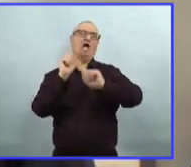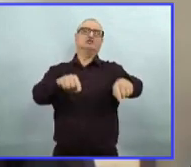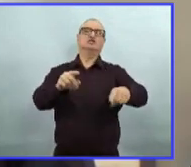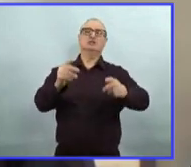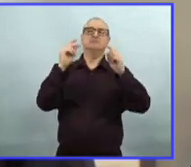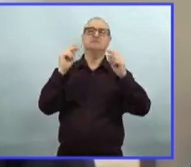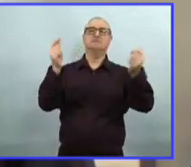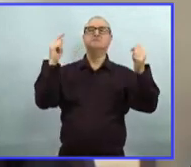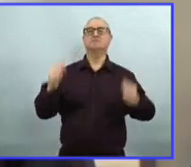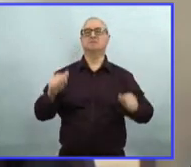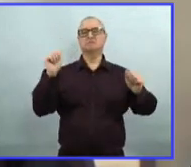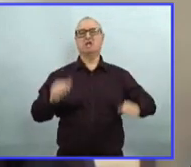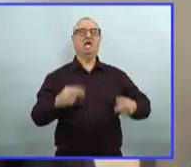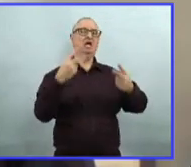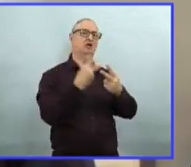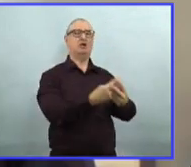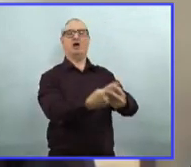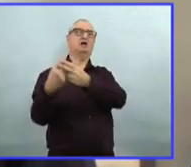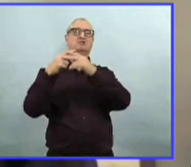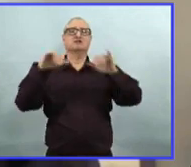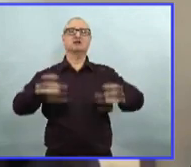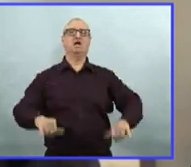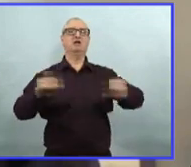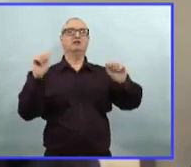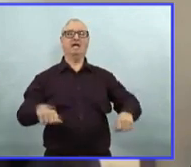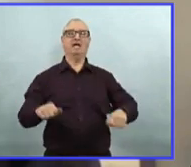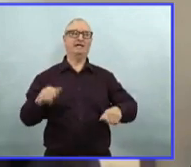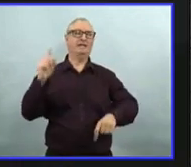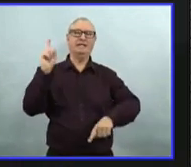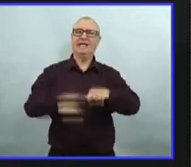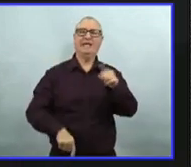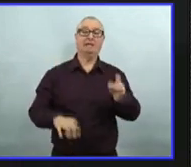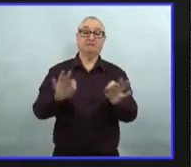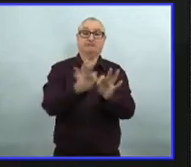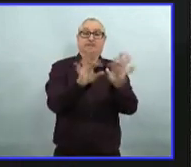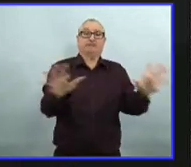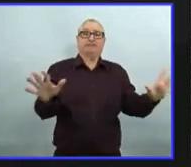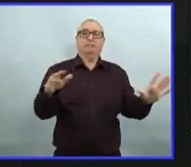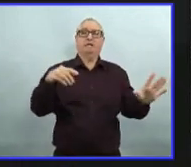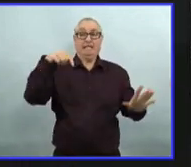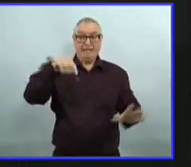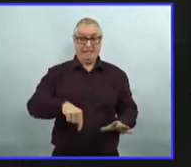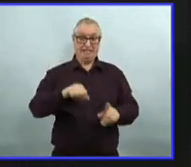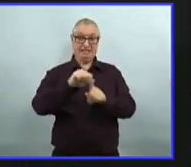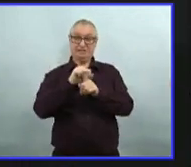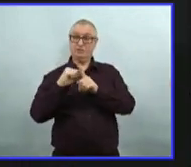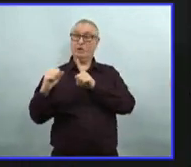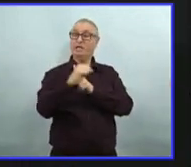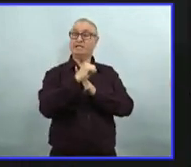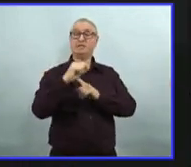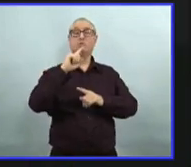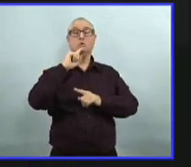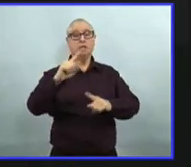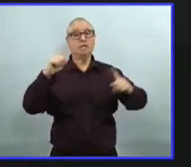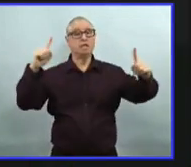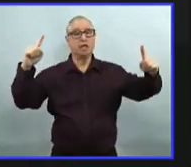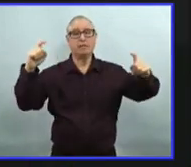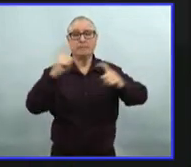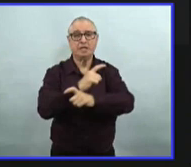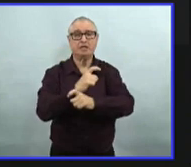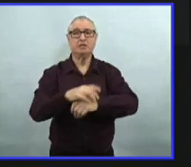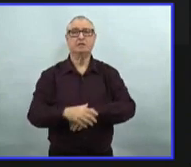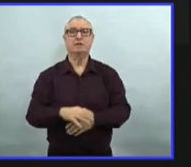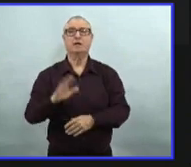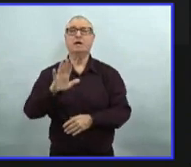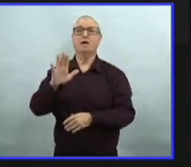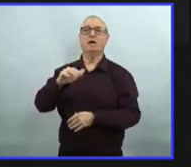things is simplifying too much. No one's saying it's black or white, and forgive me, that's not what I'm saying. The